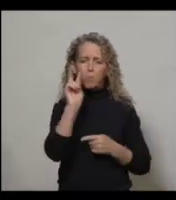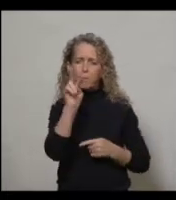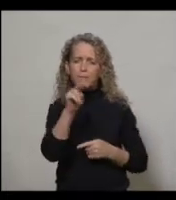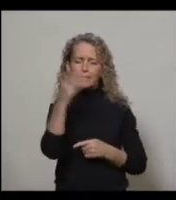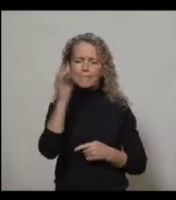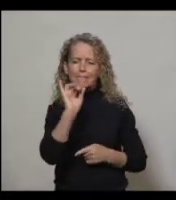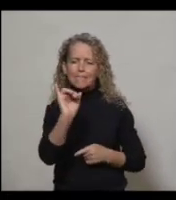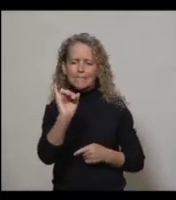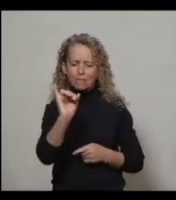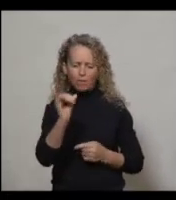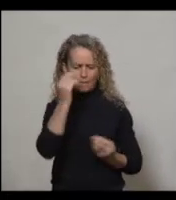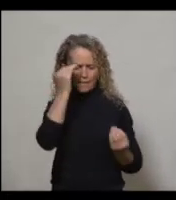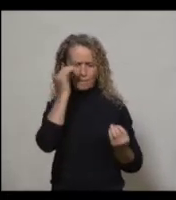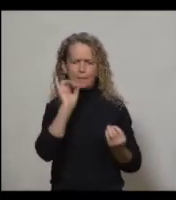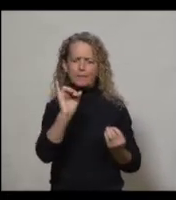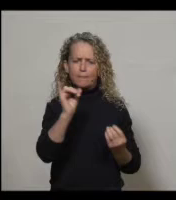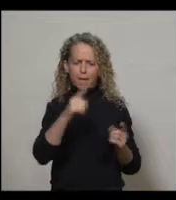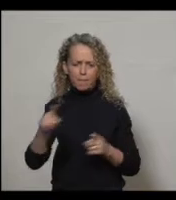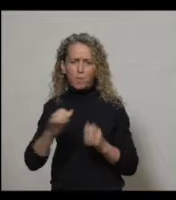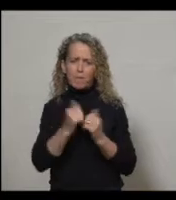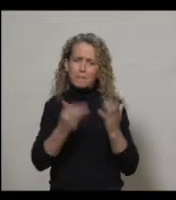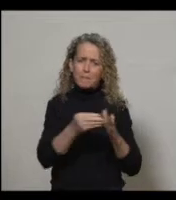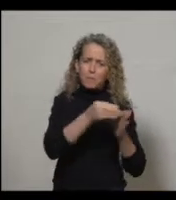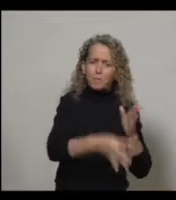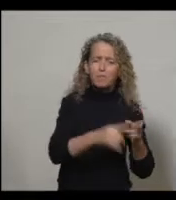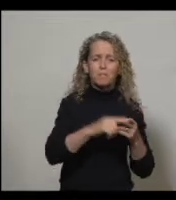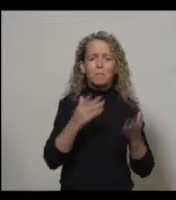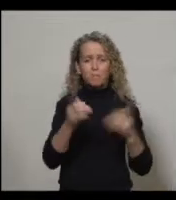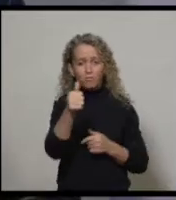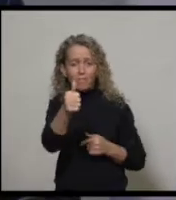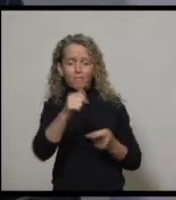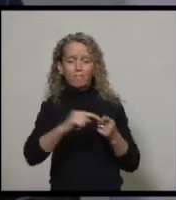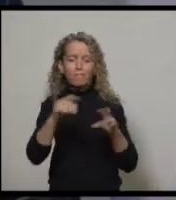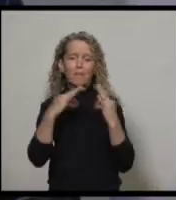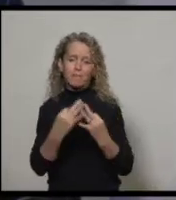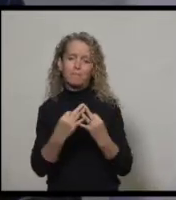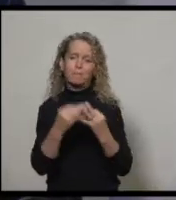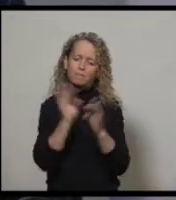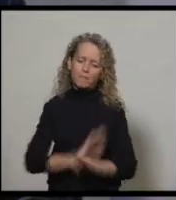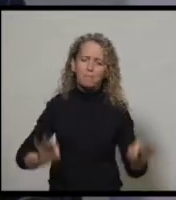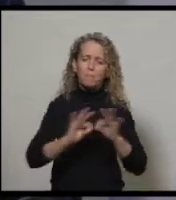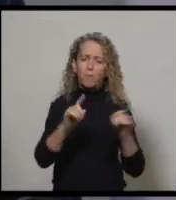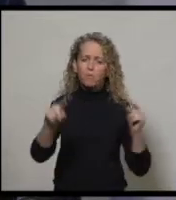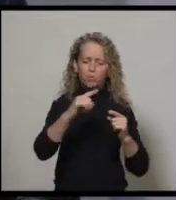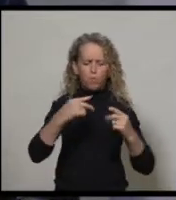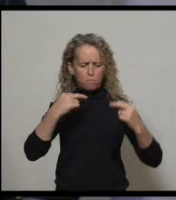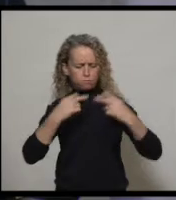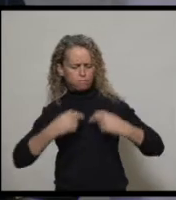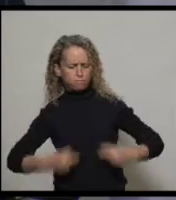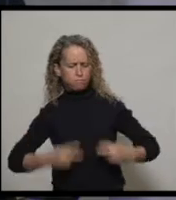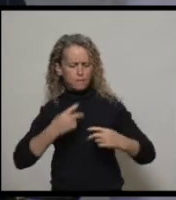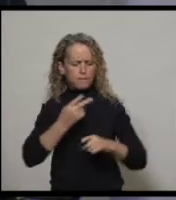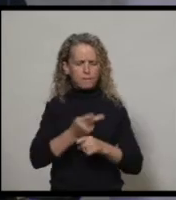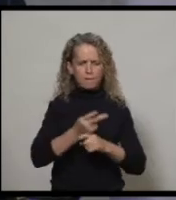about it in the context of students that you work with, or even in the context of yourself and your family. So please take care of yourself throughout the presentation. Please